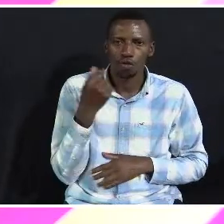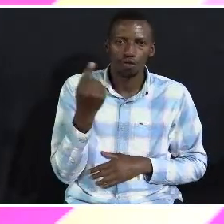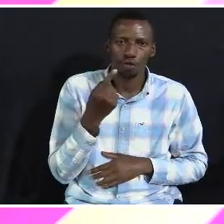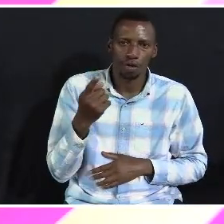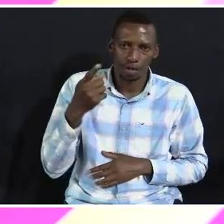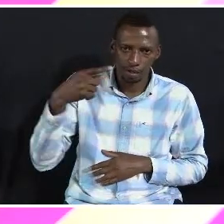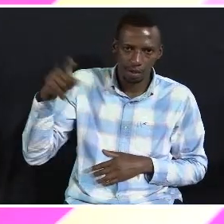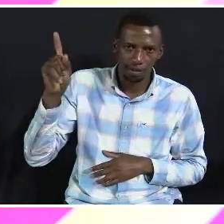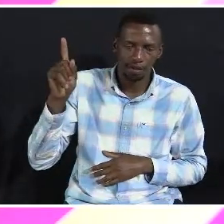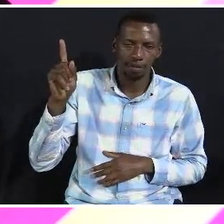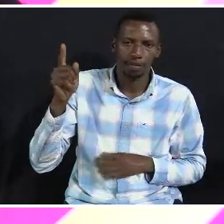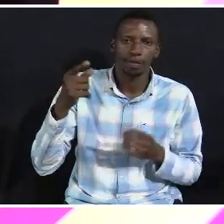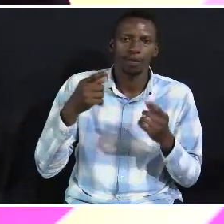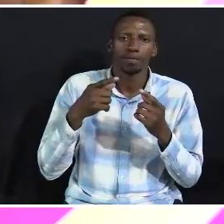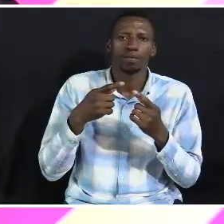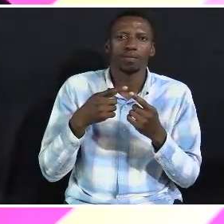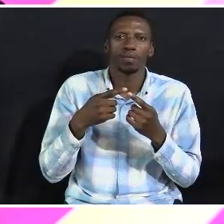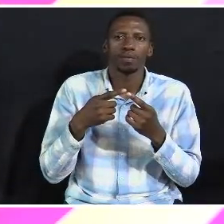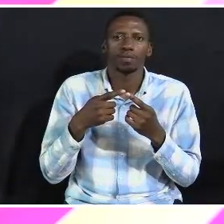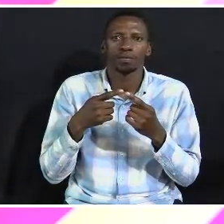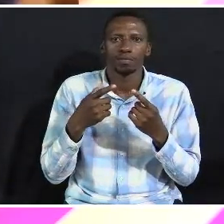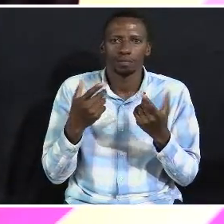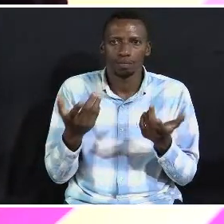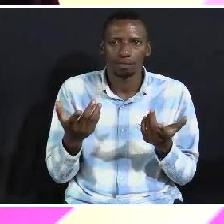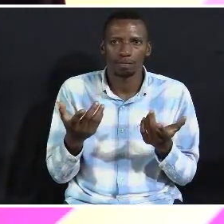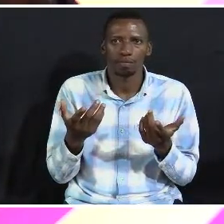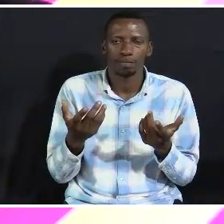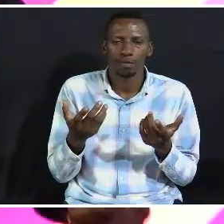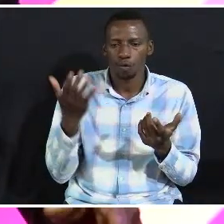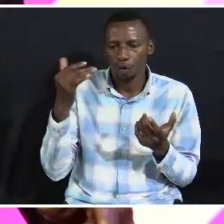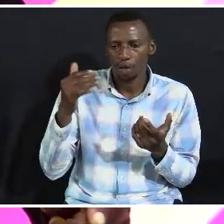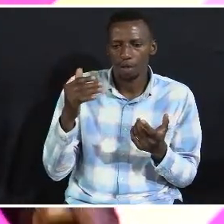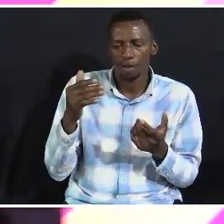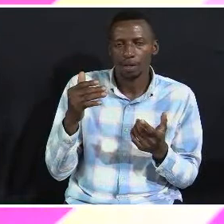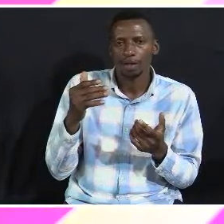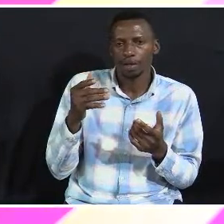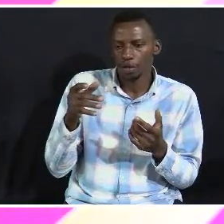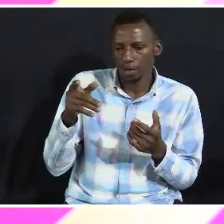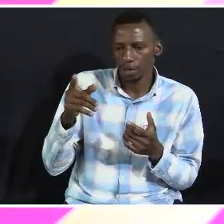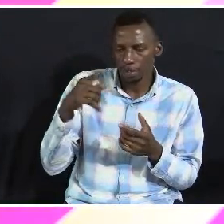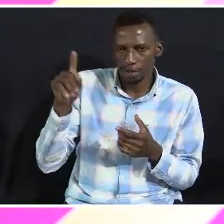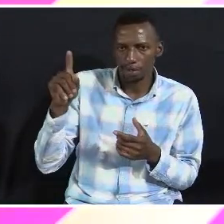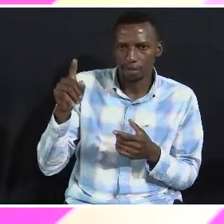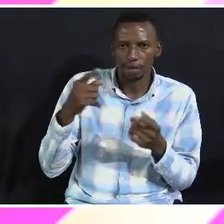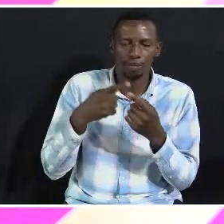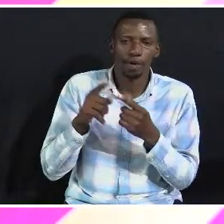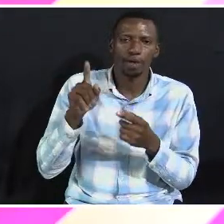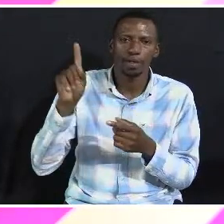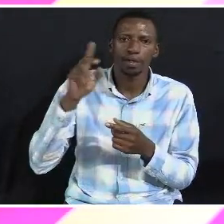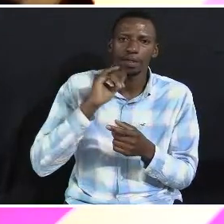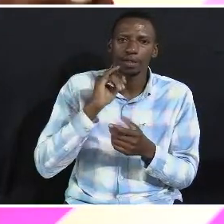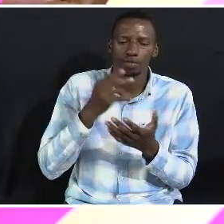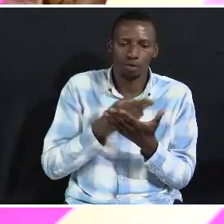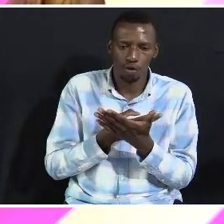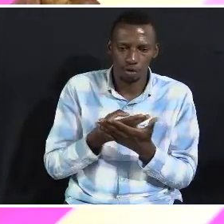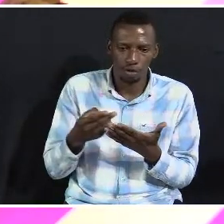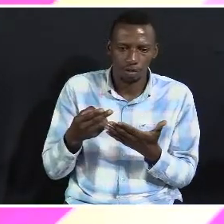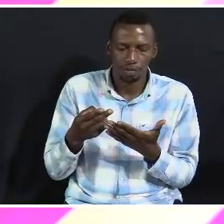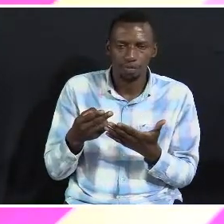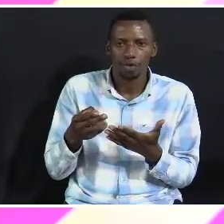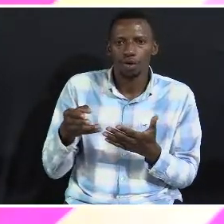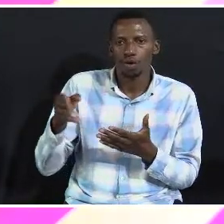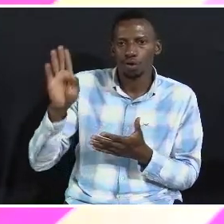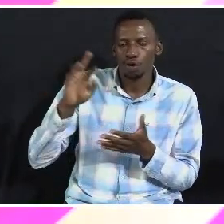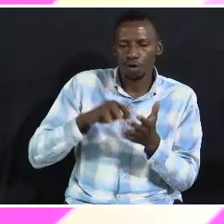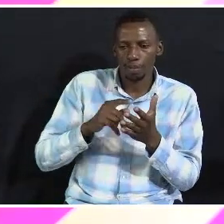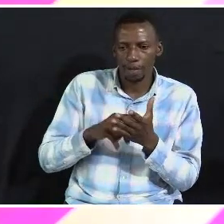righteous, which God wants, because he needs righteousness, but he is holy, God needs holiness. He